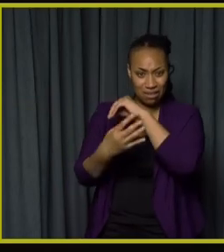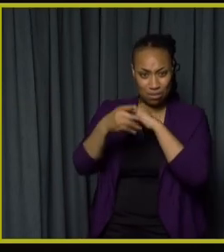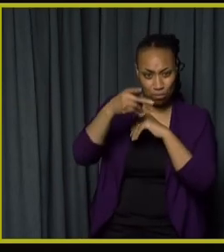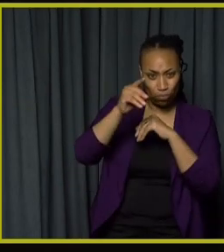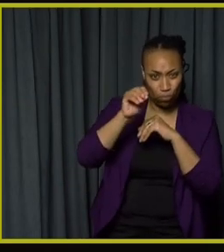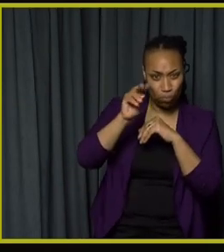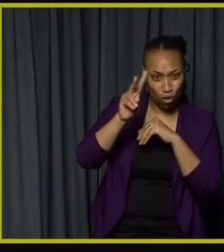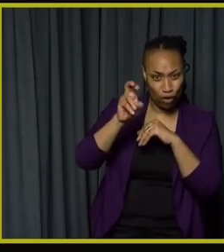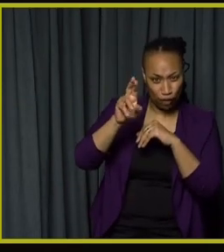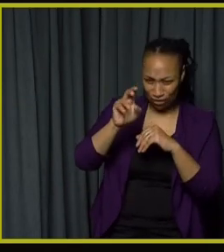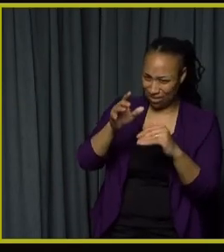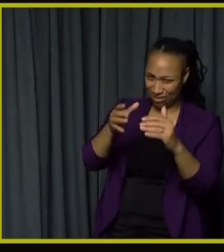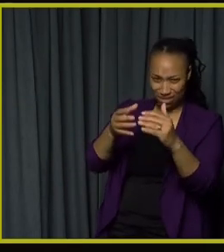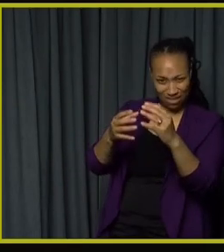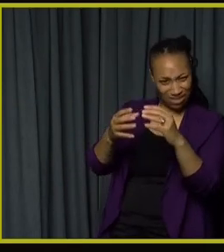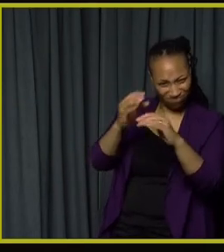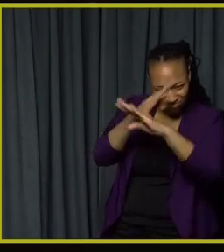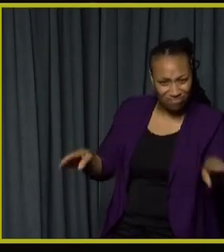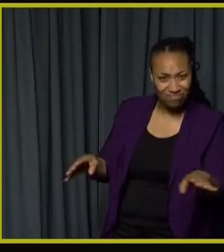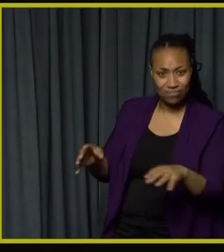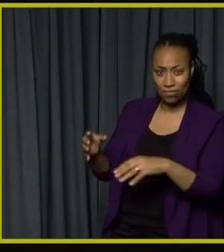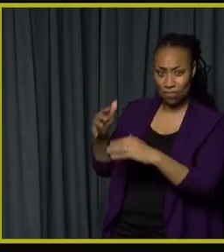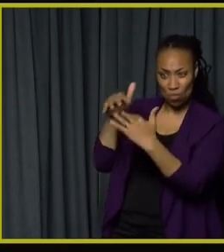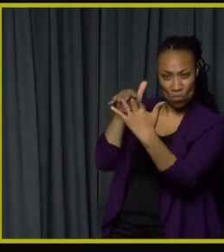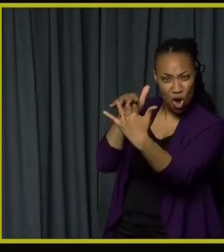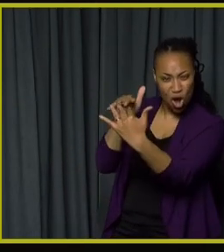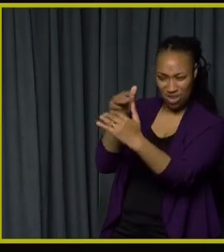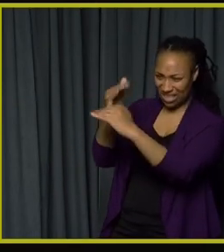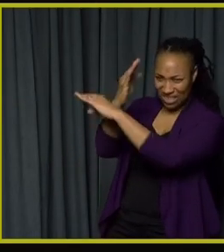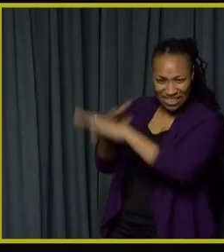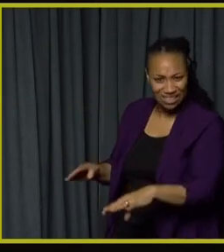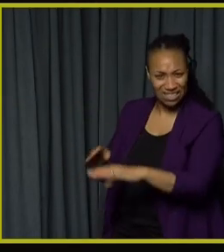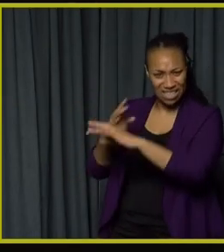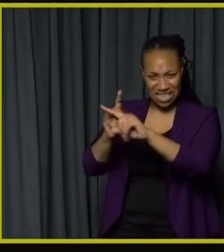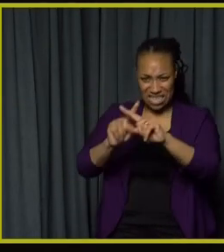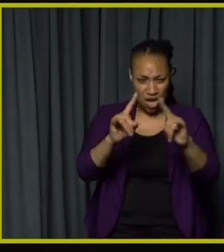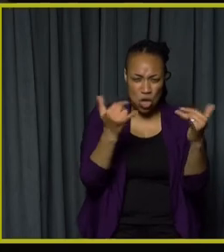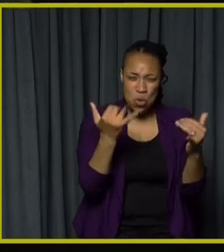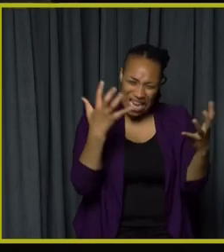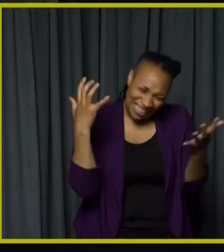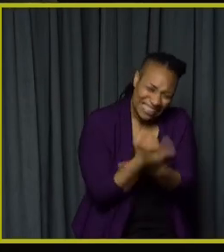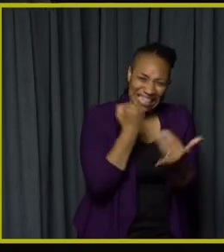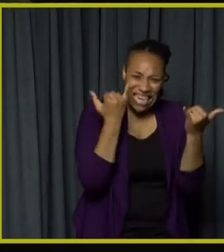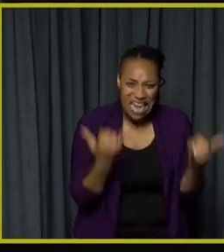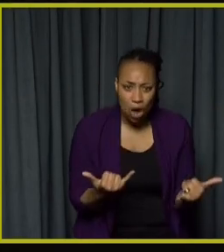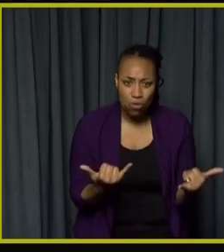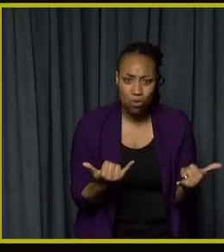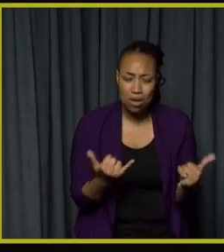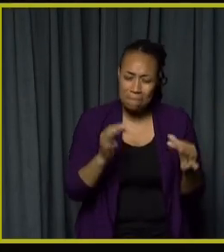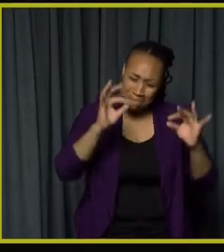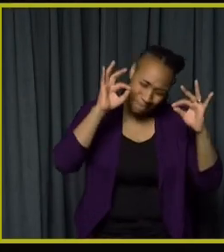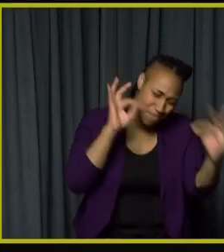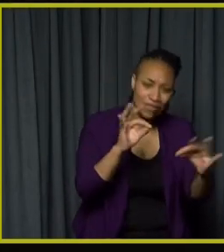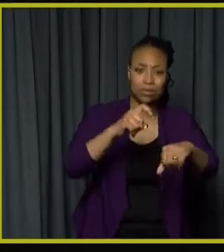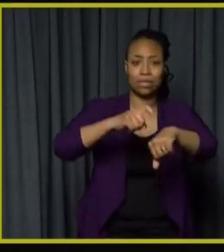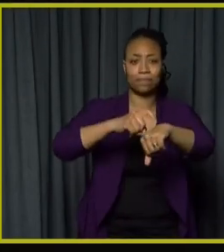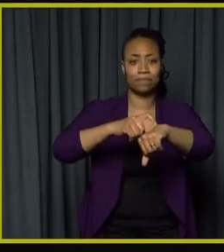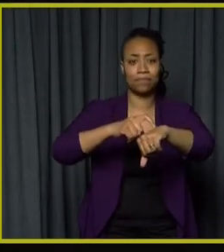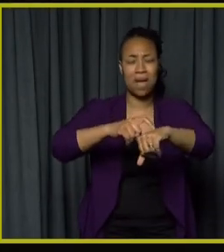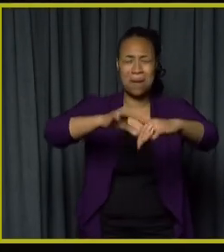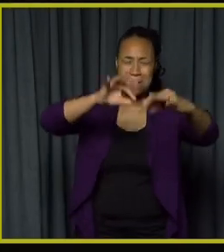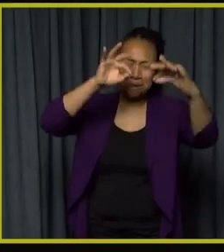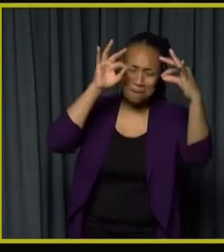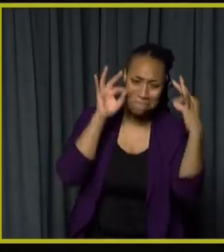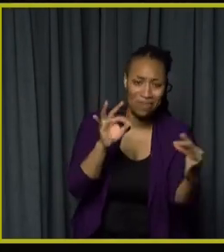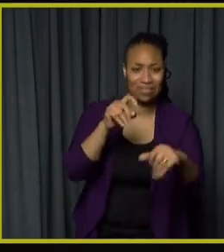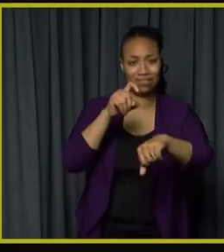And we know we have the resources to do it now. Now is the time. This is the place.